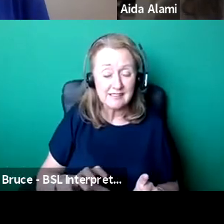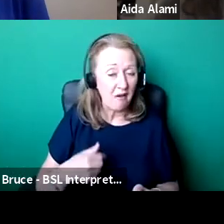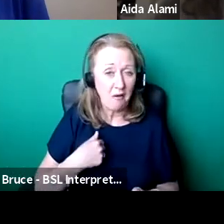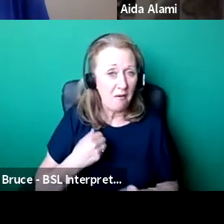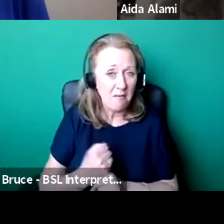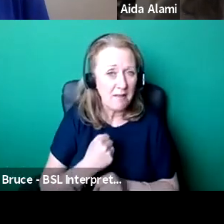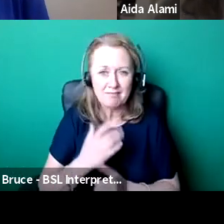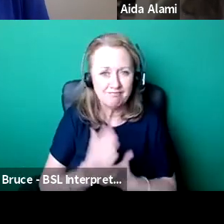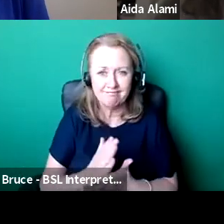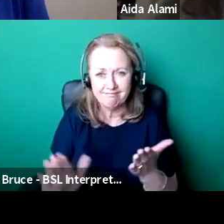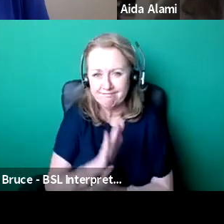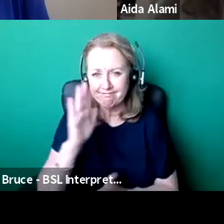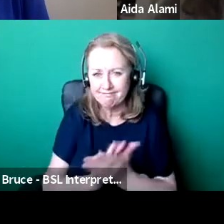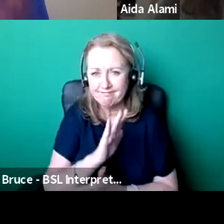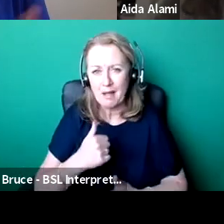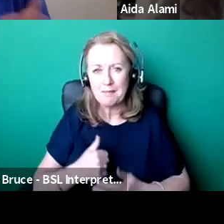So yeah,